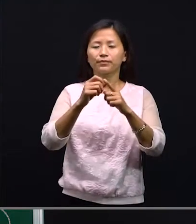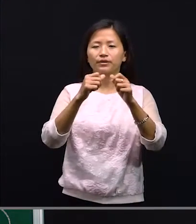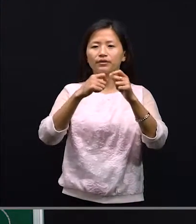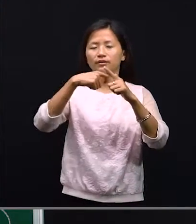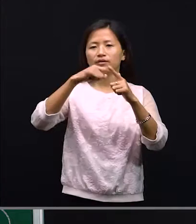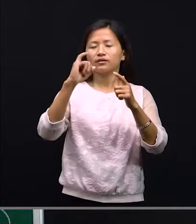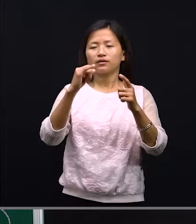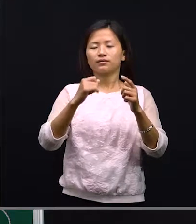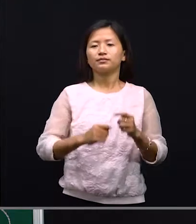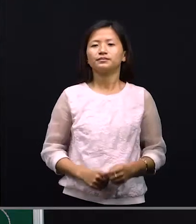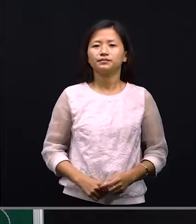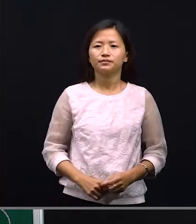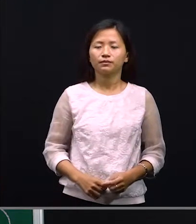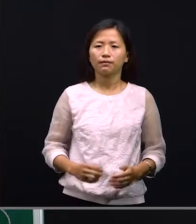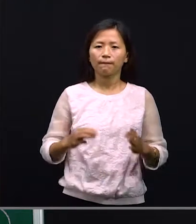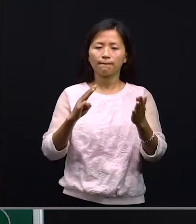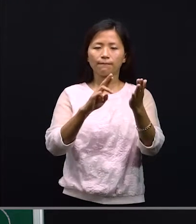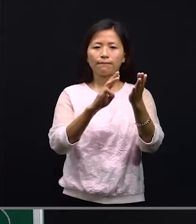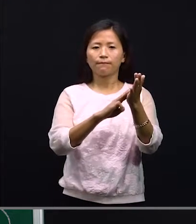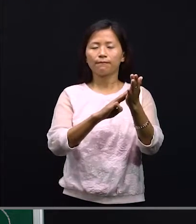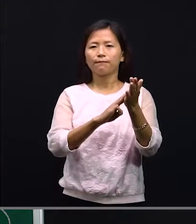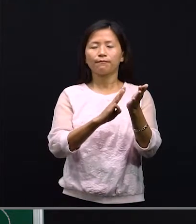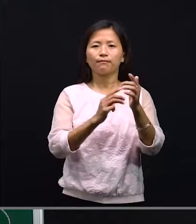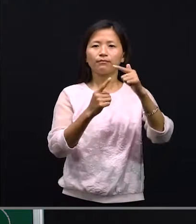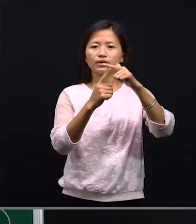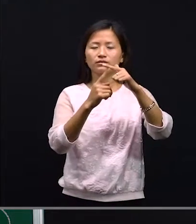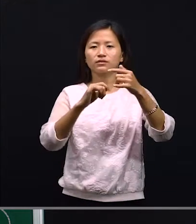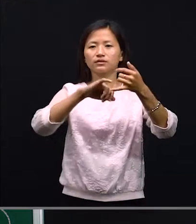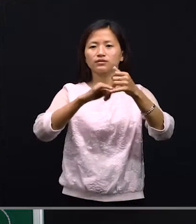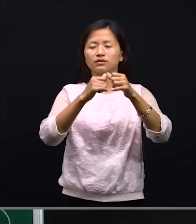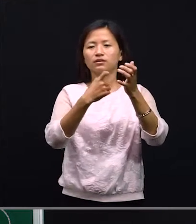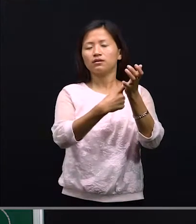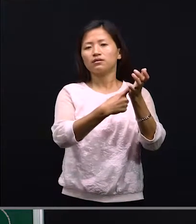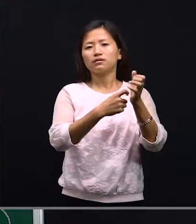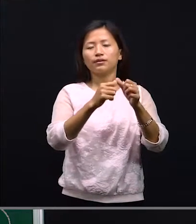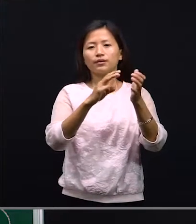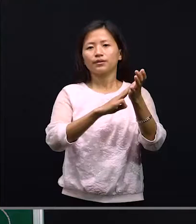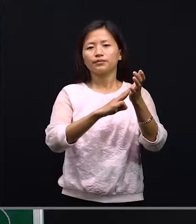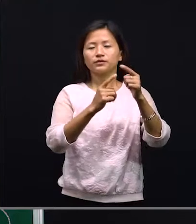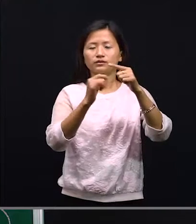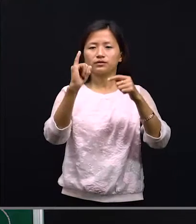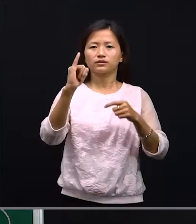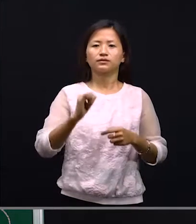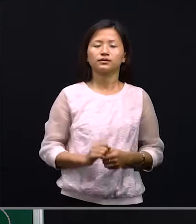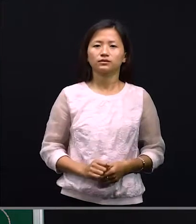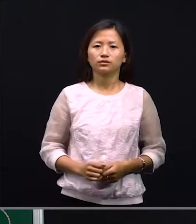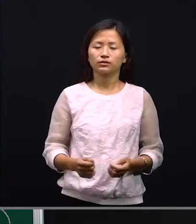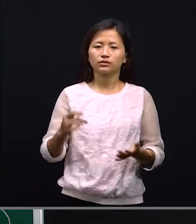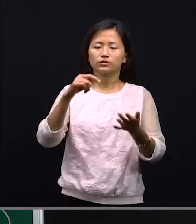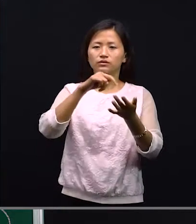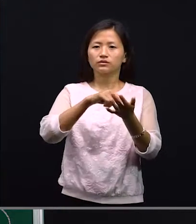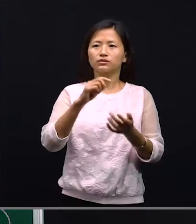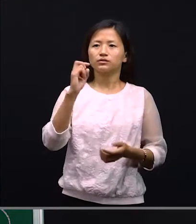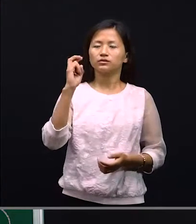mountain range, the Mount Saramati. Okay, the peak Saramati is located here, which is